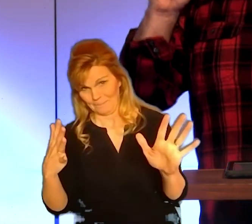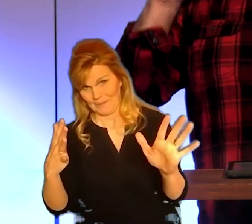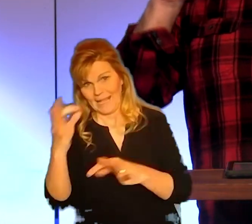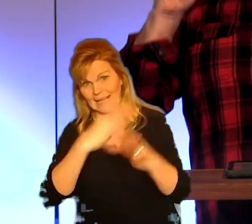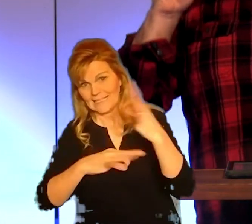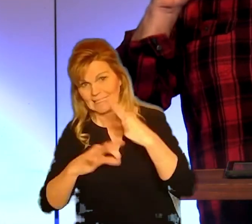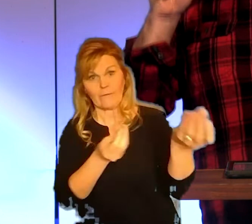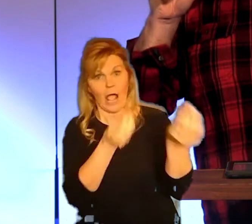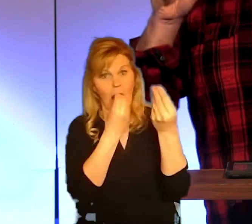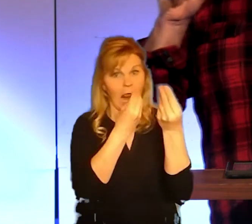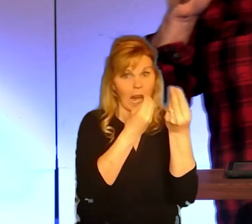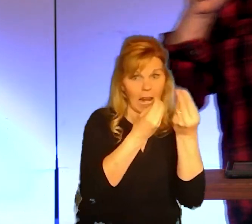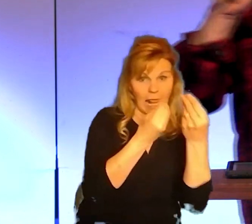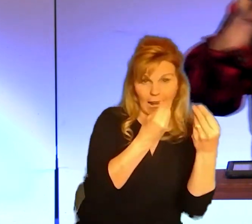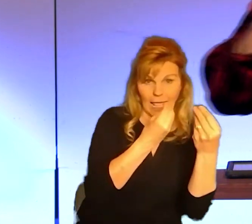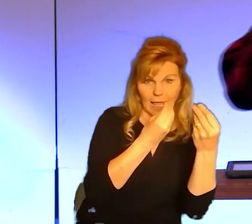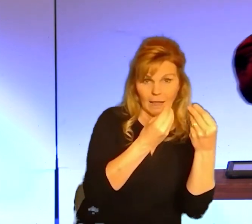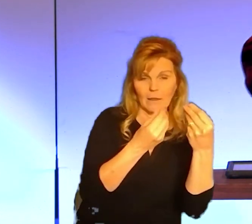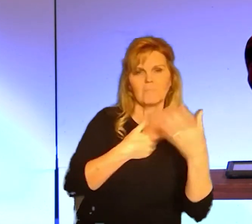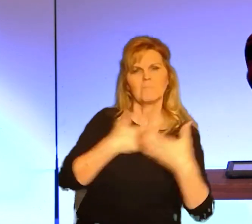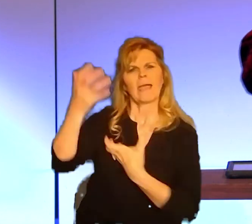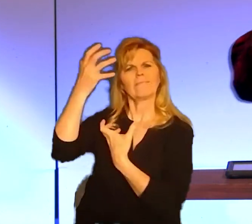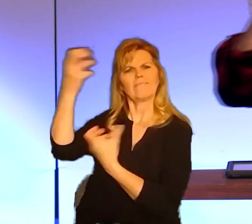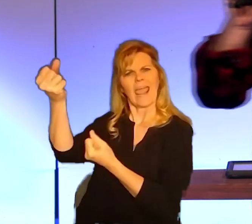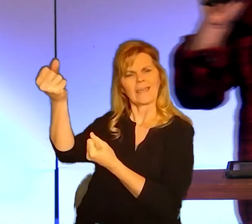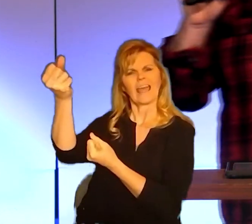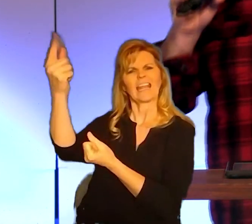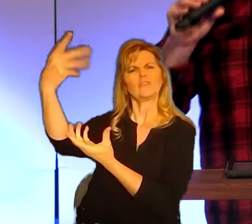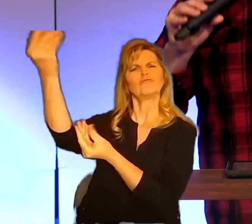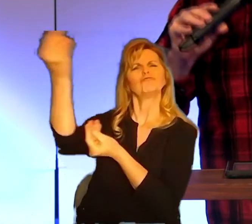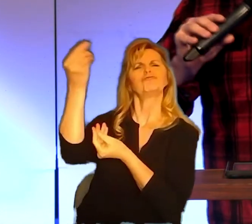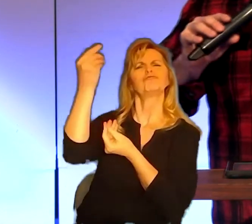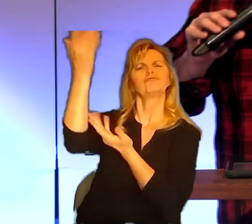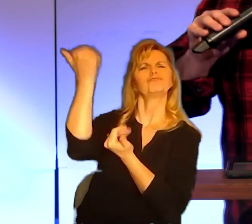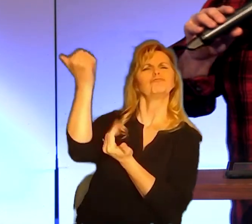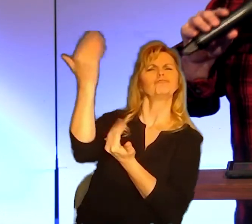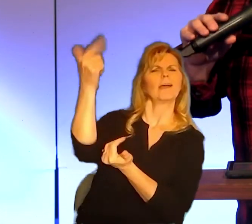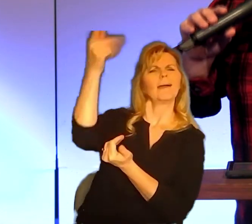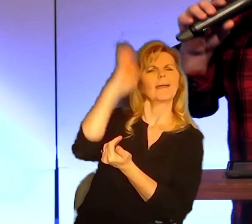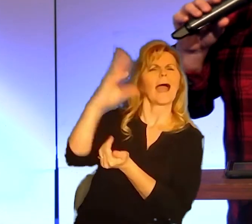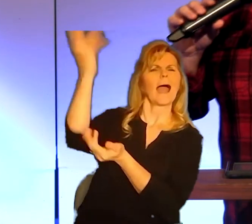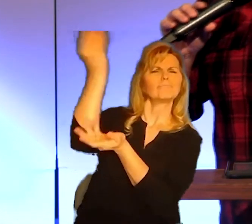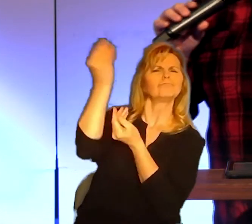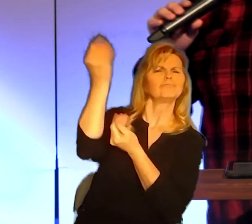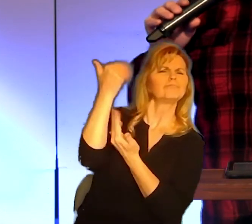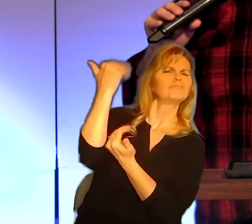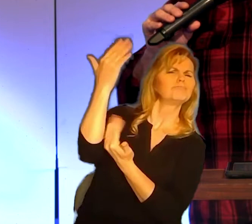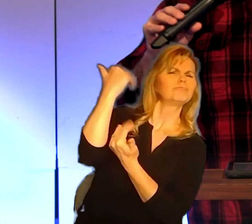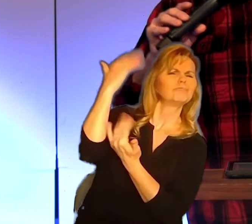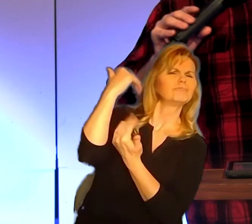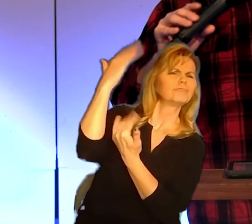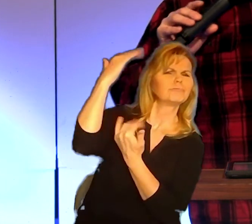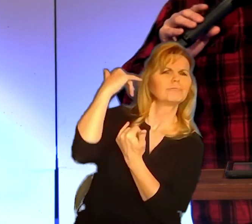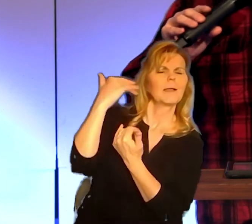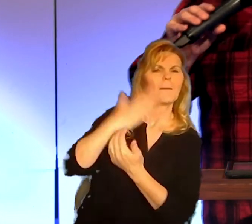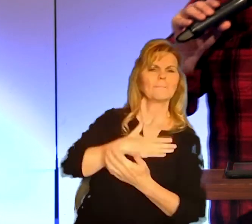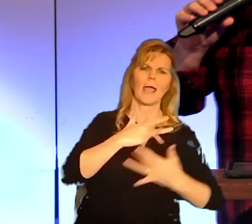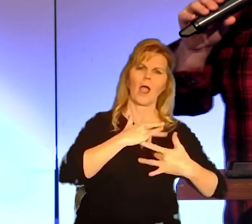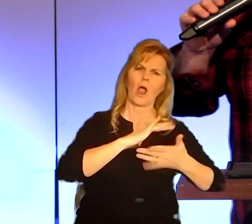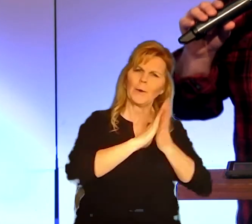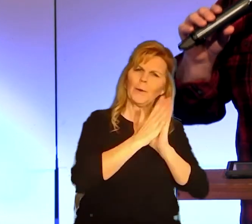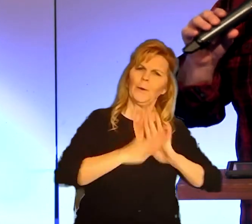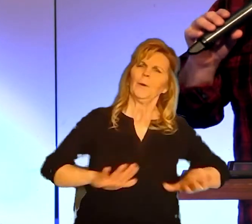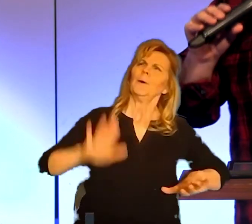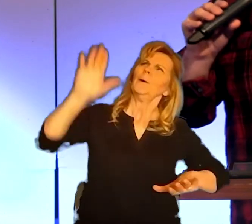of feeding my belly, I need to feed my faith. I need to hear from God. I need to let him speak to me. I need to quiet my heart